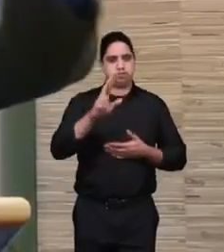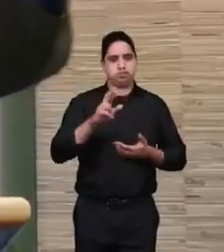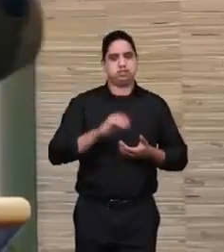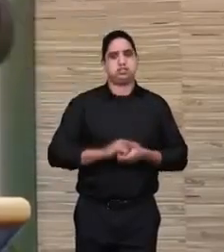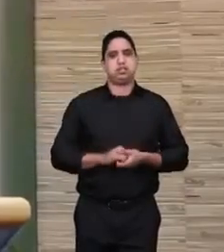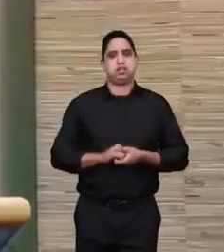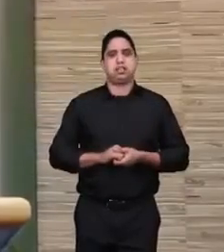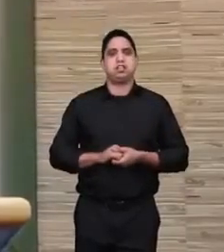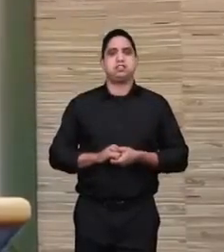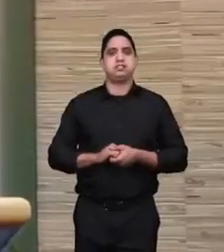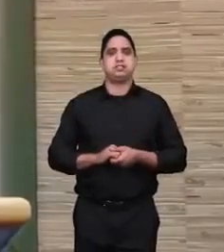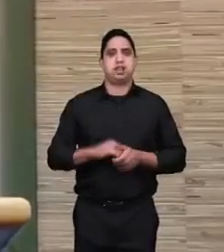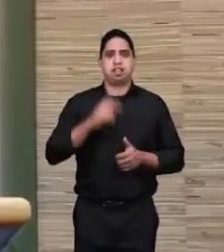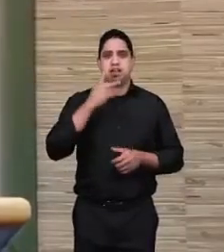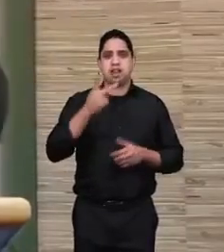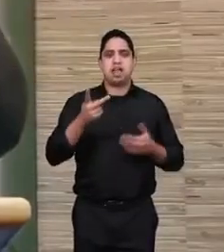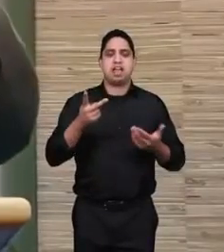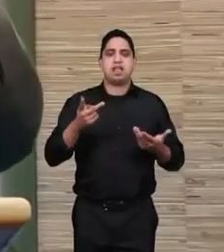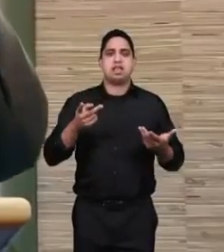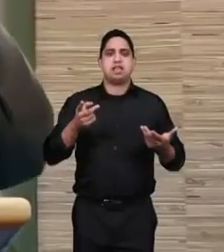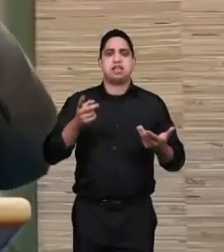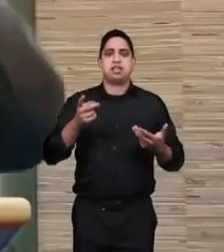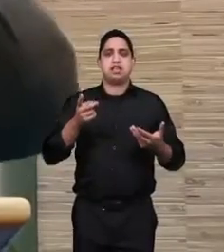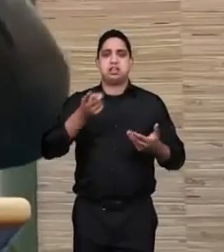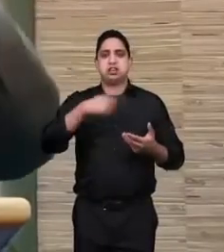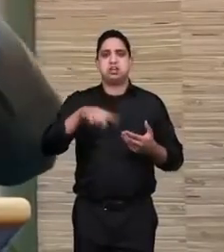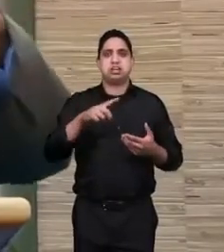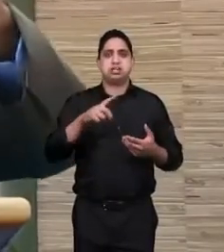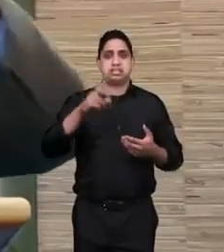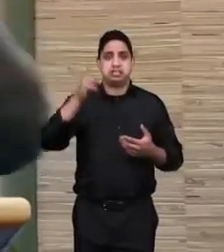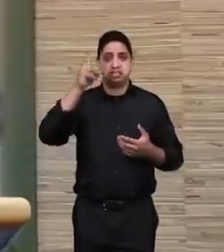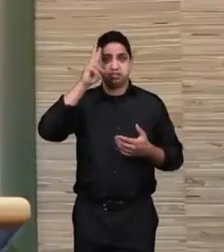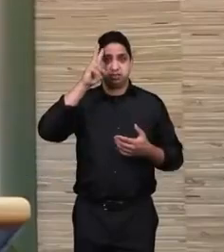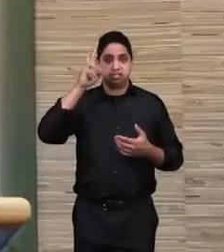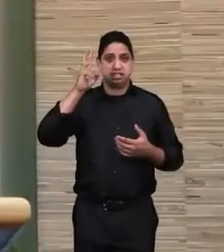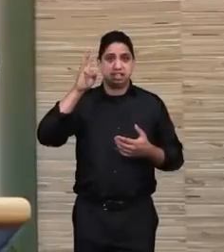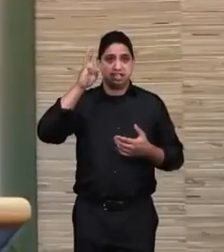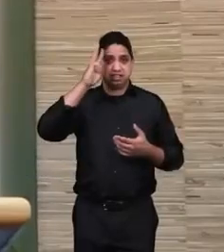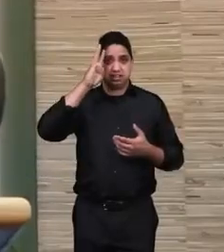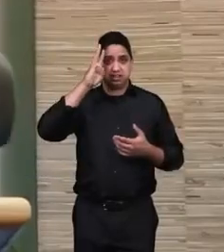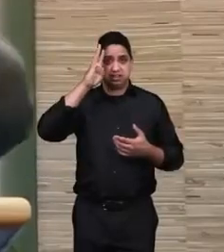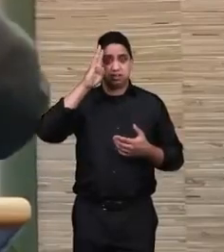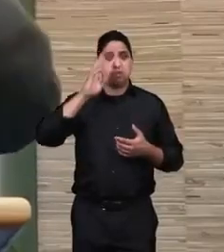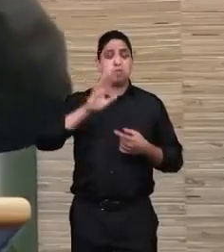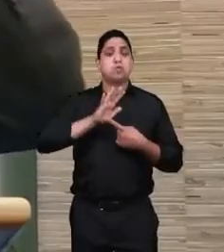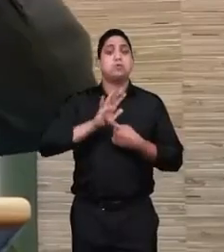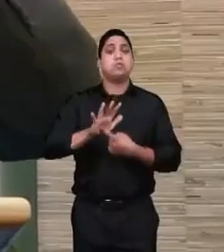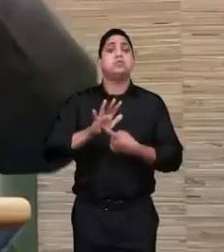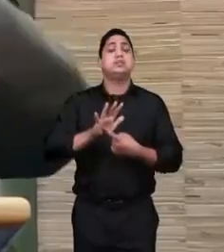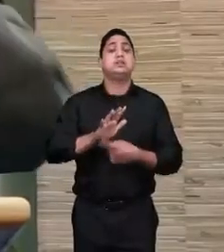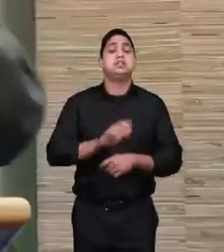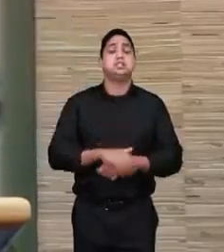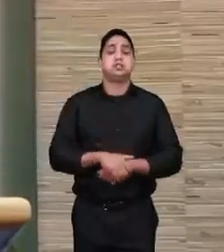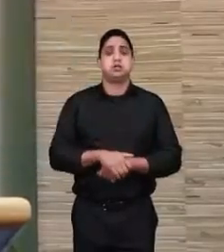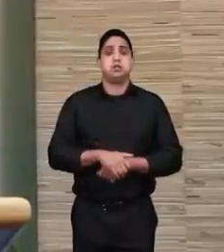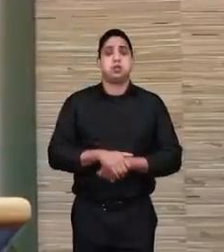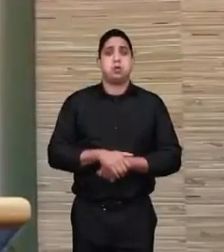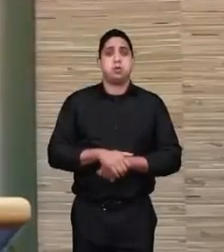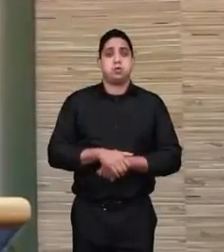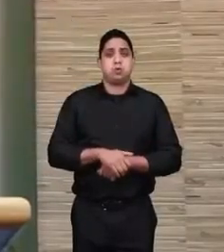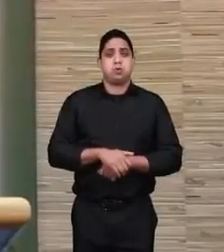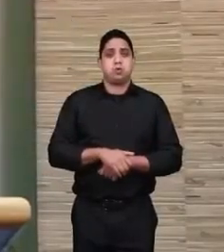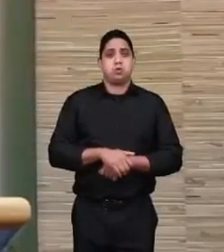selection. And within a few days, we'll, on Mondays and Tuesdays, show